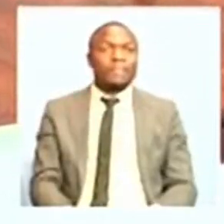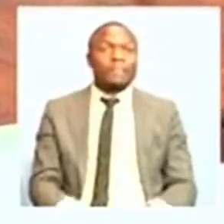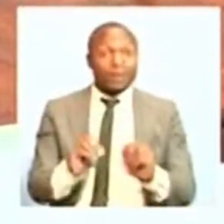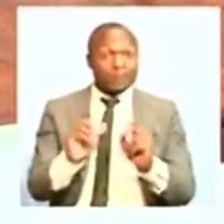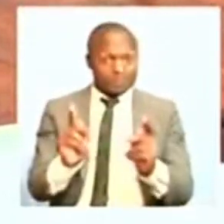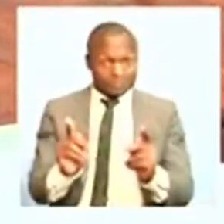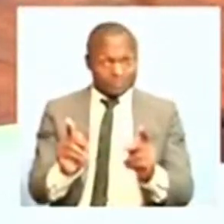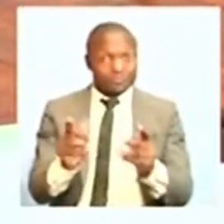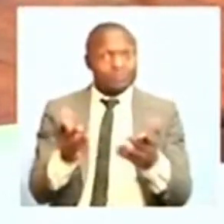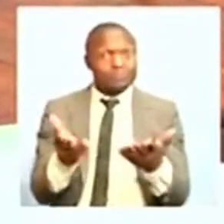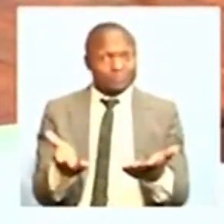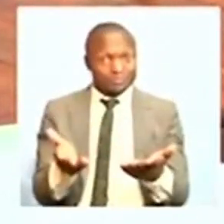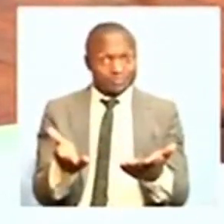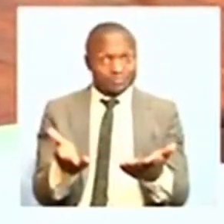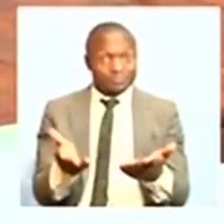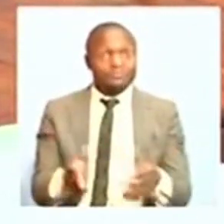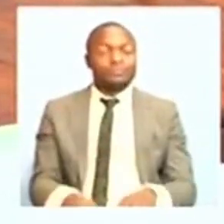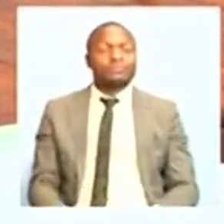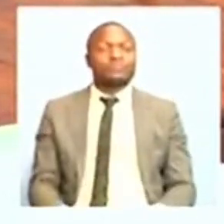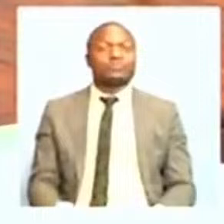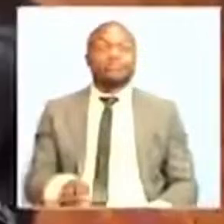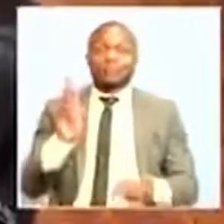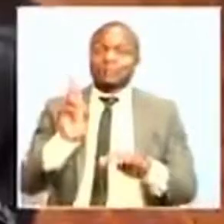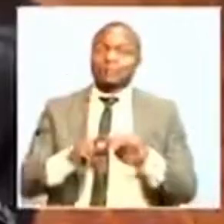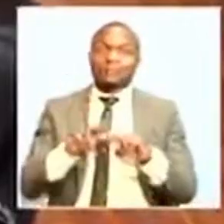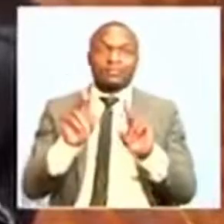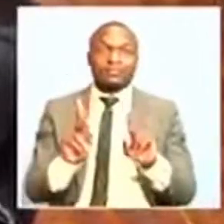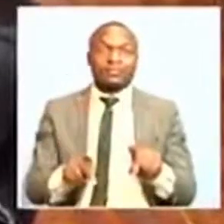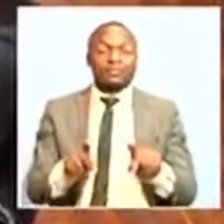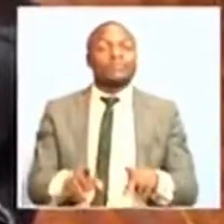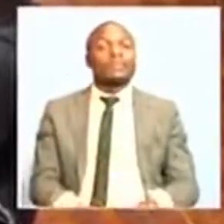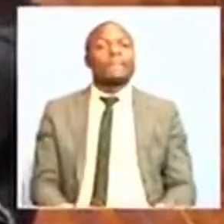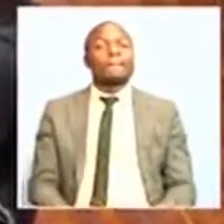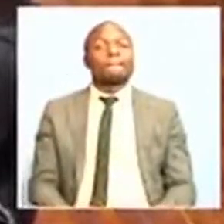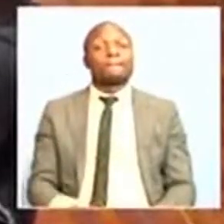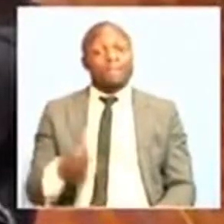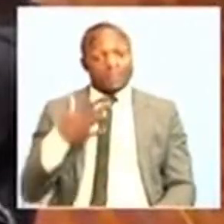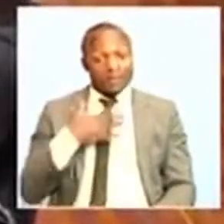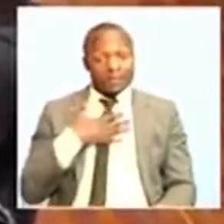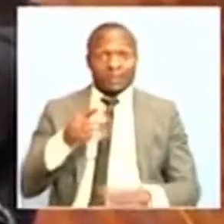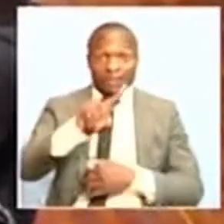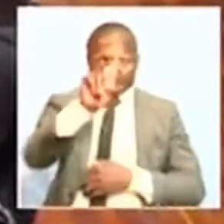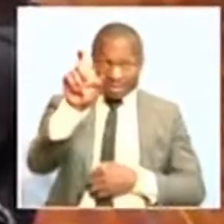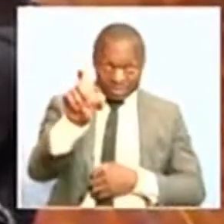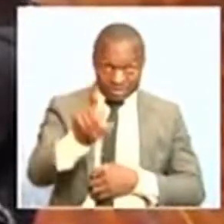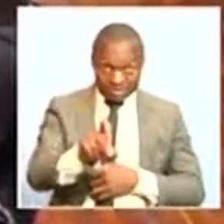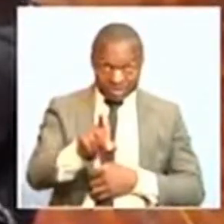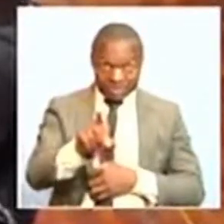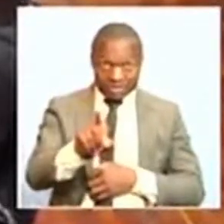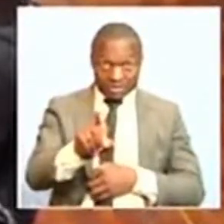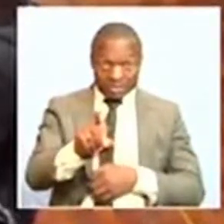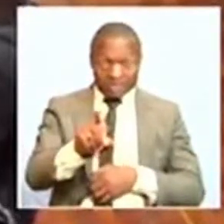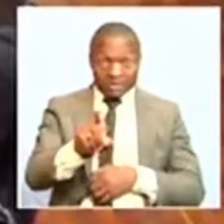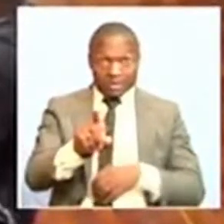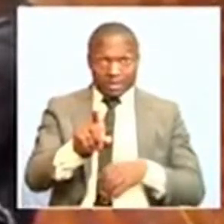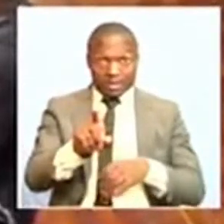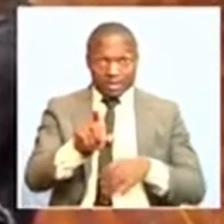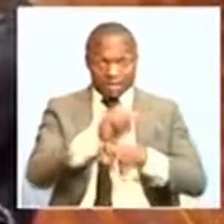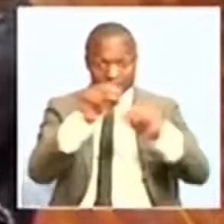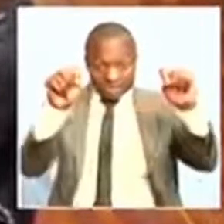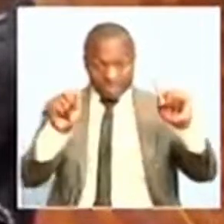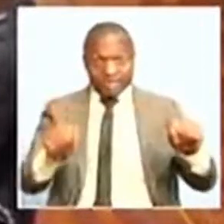Okay. Okay. Chair, my question is on the table which Honorable